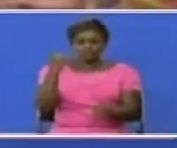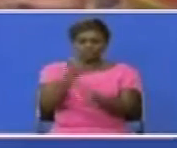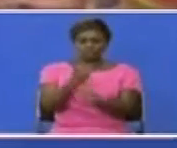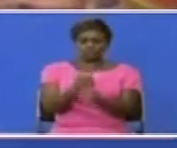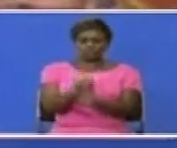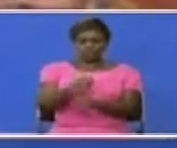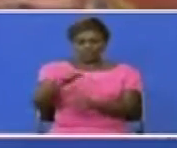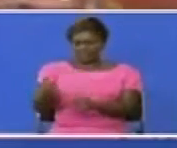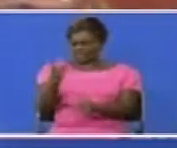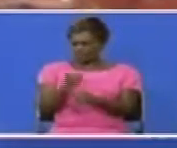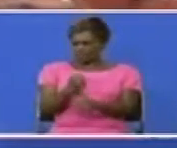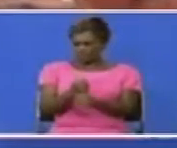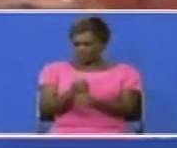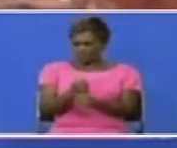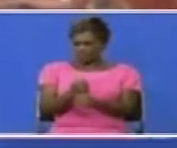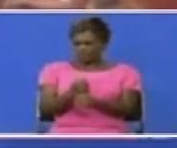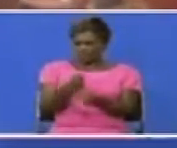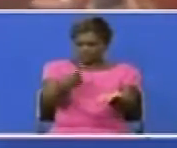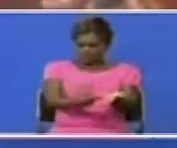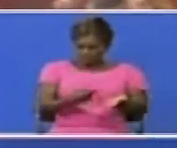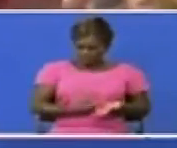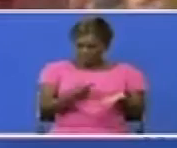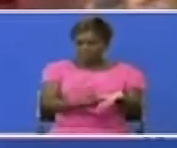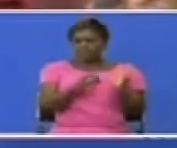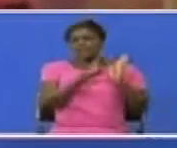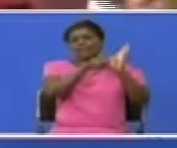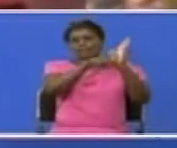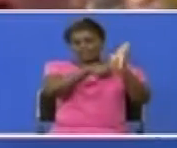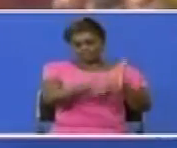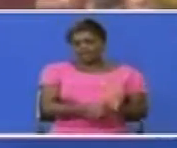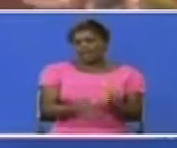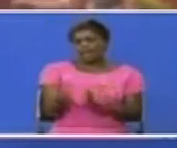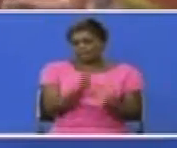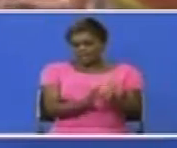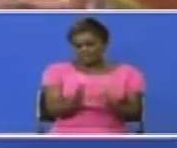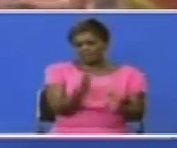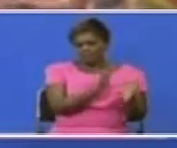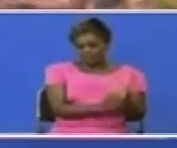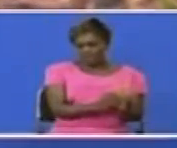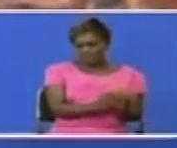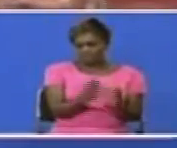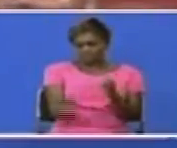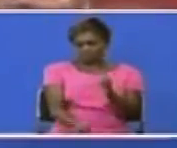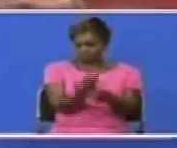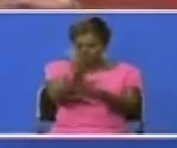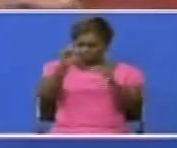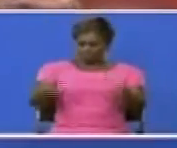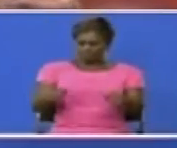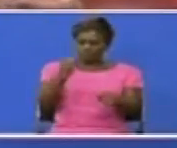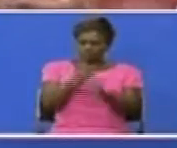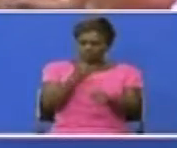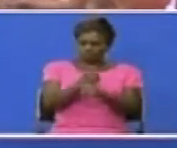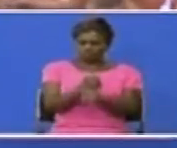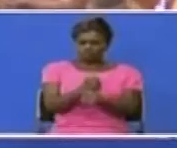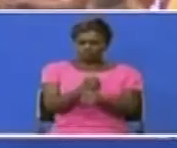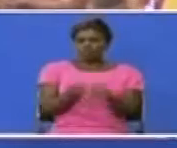activity we'll be doing as well going forward, which we'll be discussing with you later on, are strategies, tactics, innovation that we can do to fast track